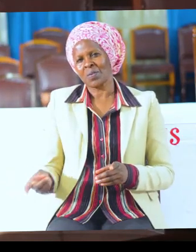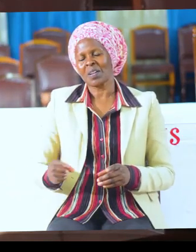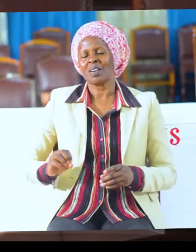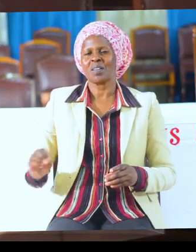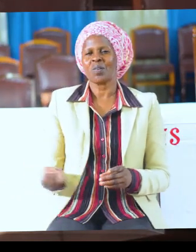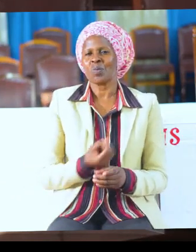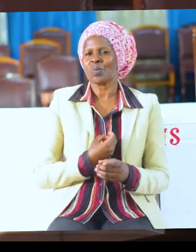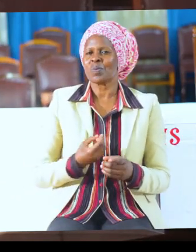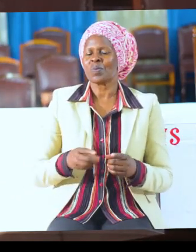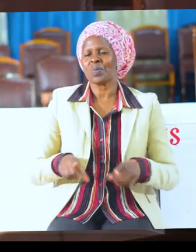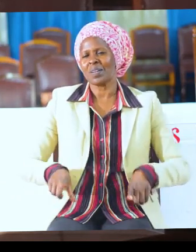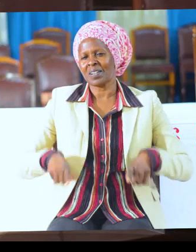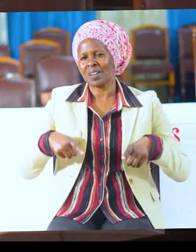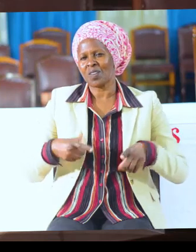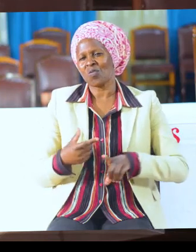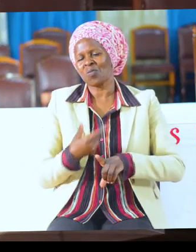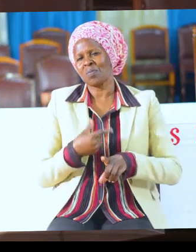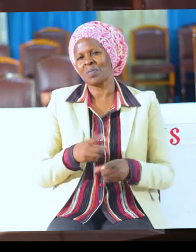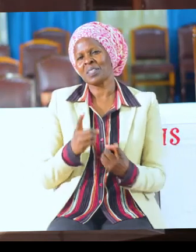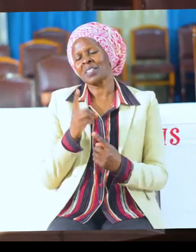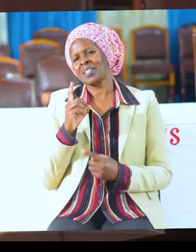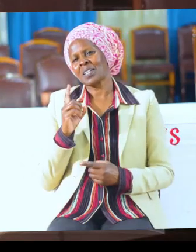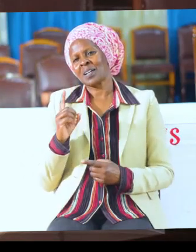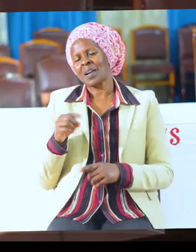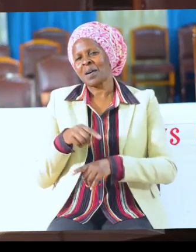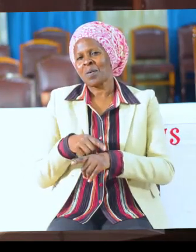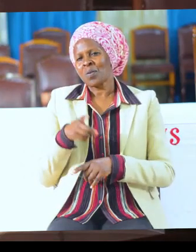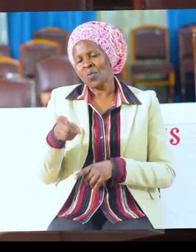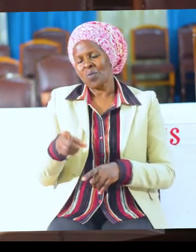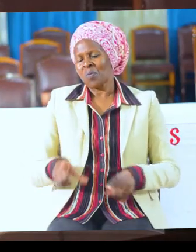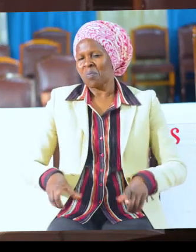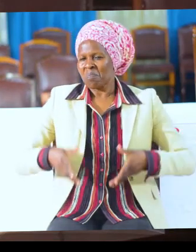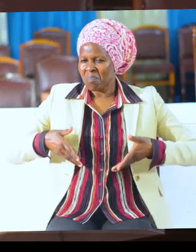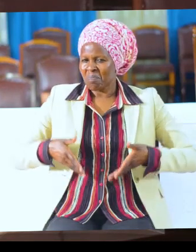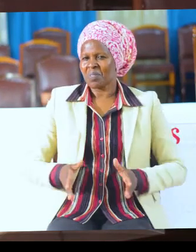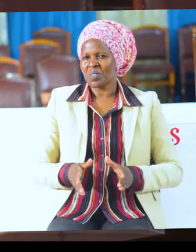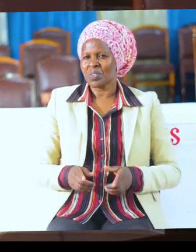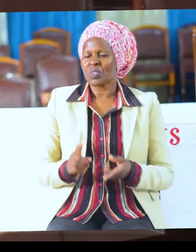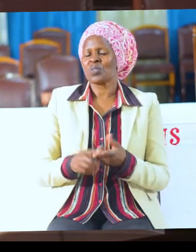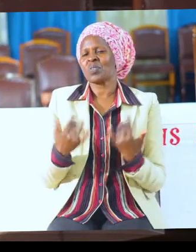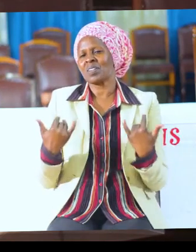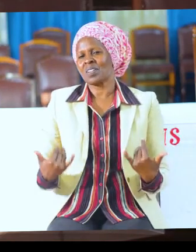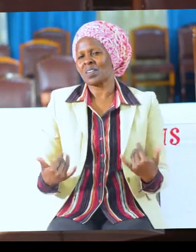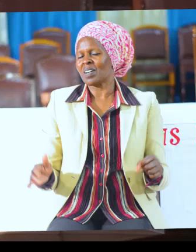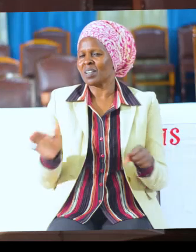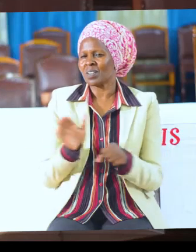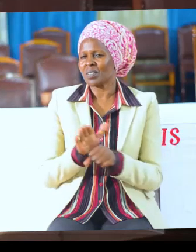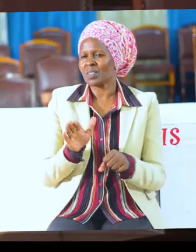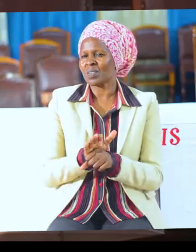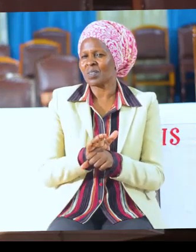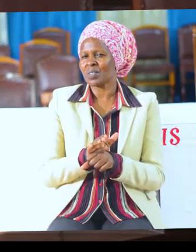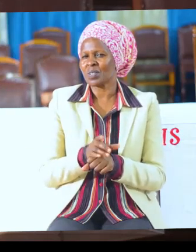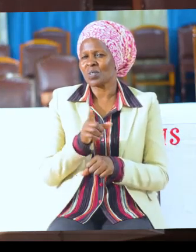life, maybe from the time we were born to date, we have a lot of things that we can